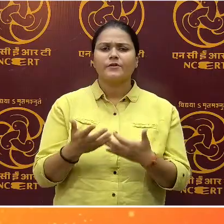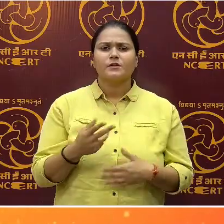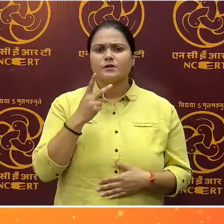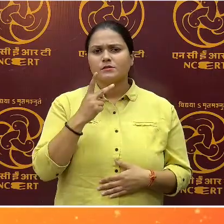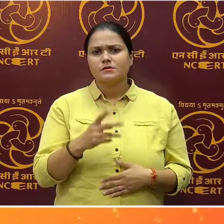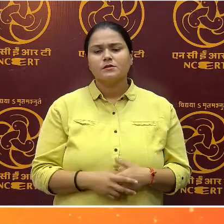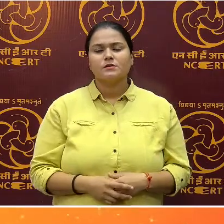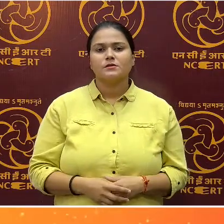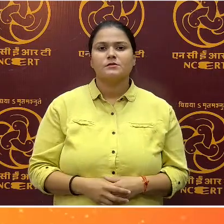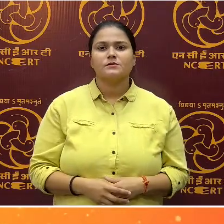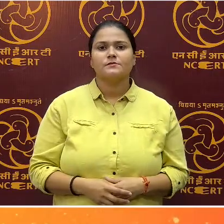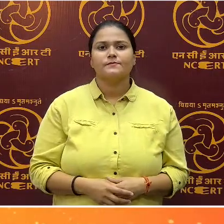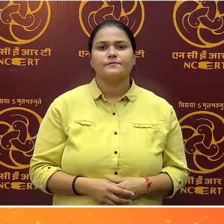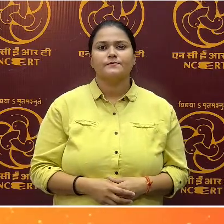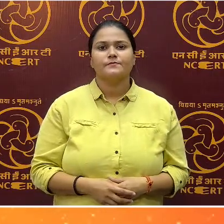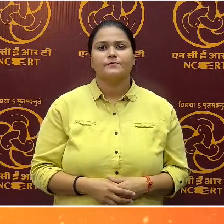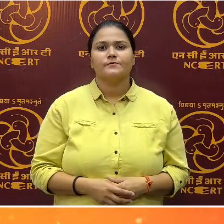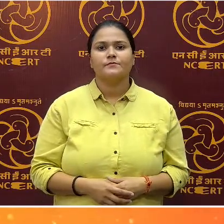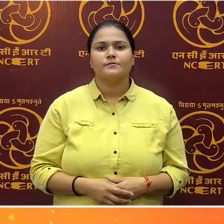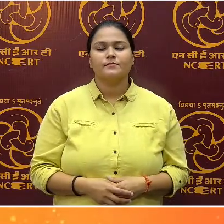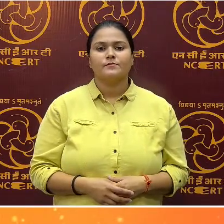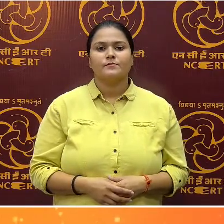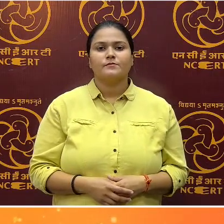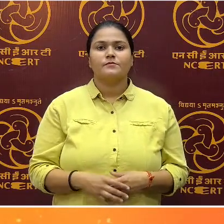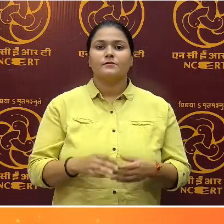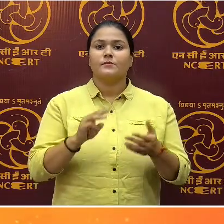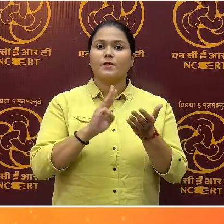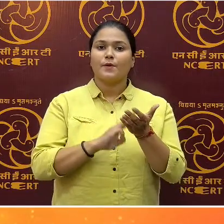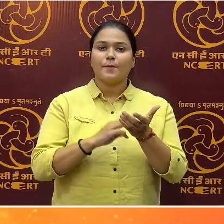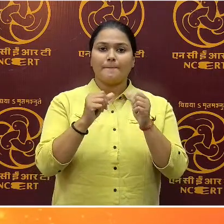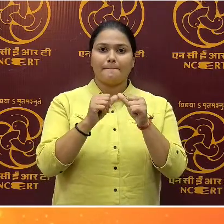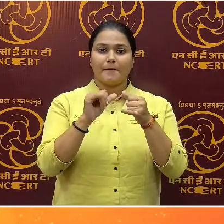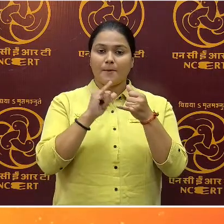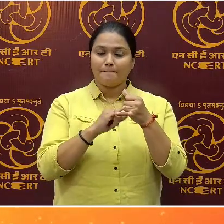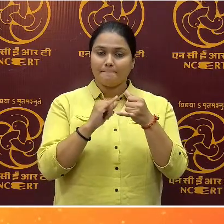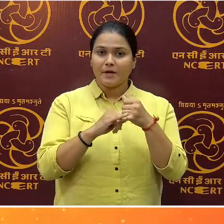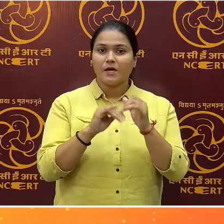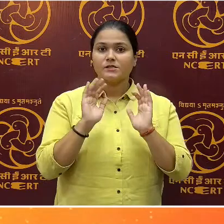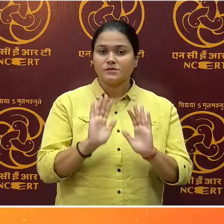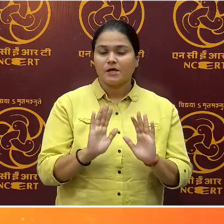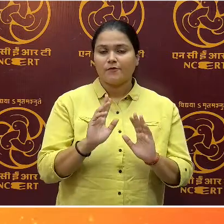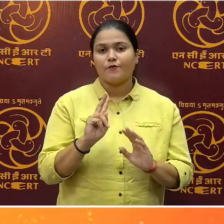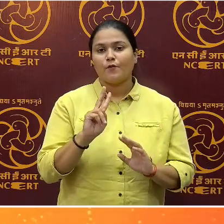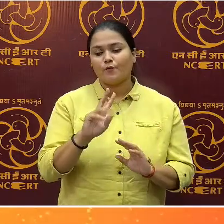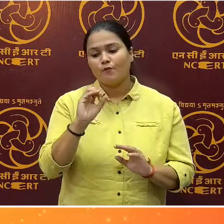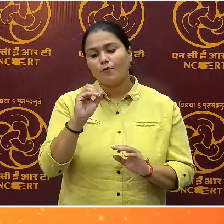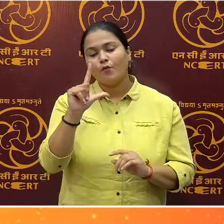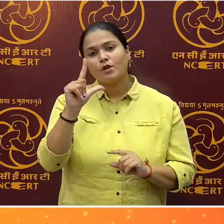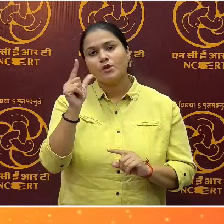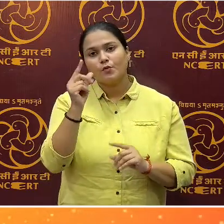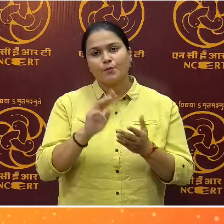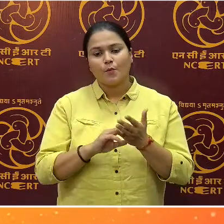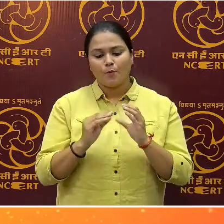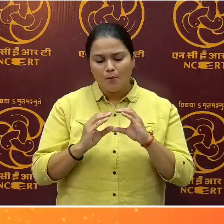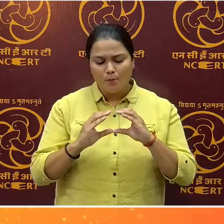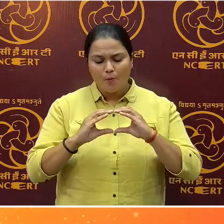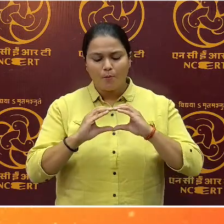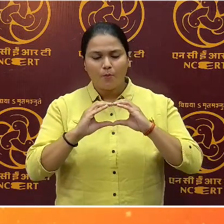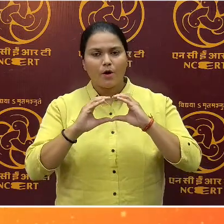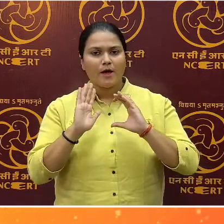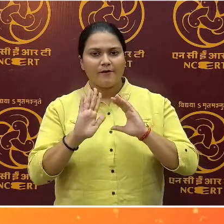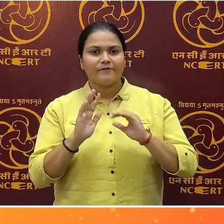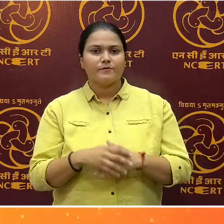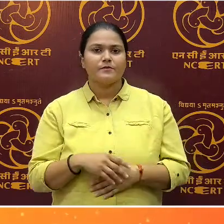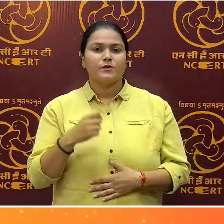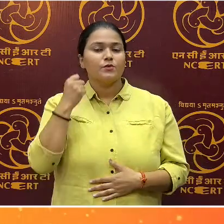what? That density is mass present in a unit volume. Okay. So, the formula is easy, but